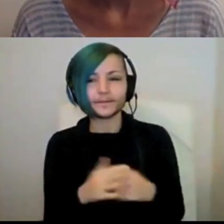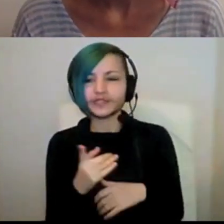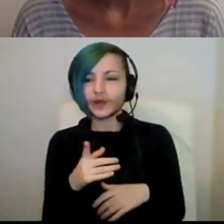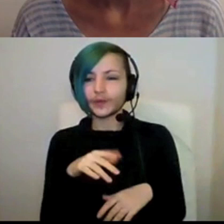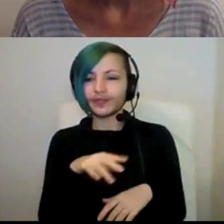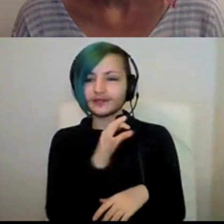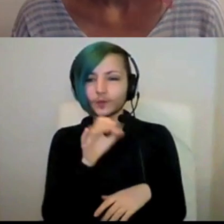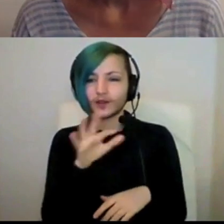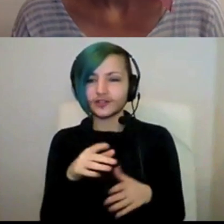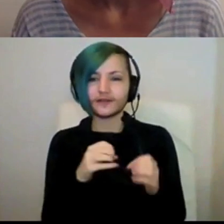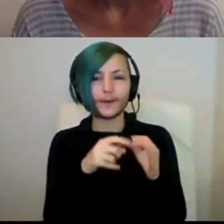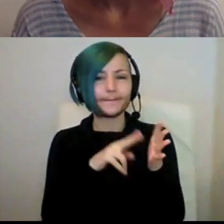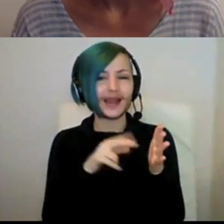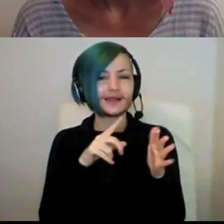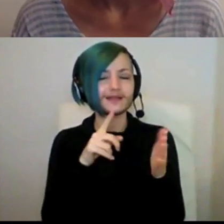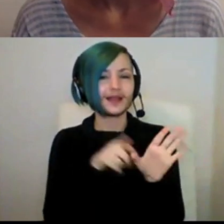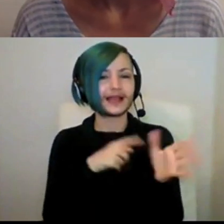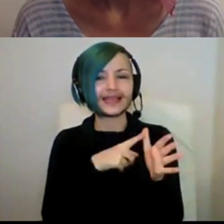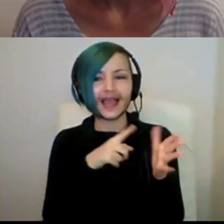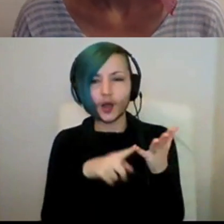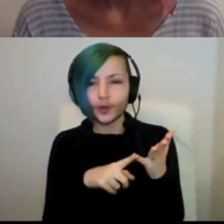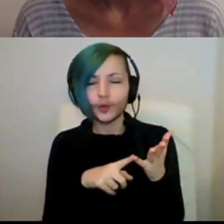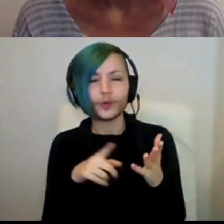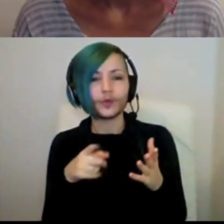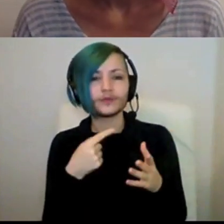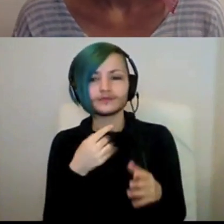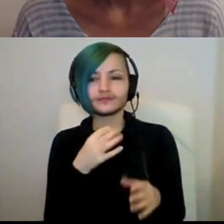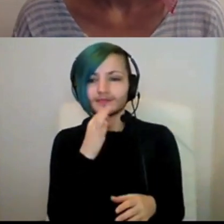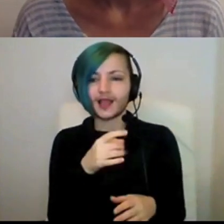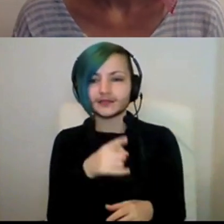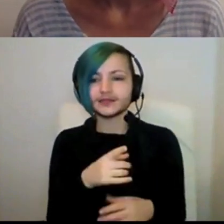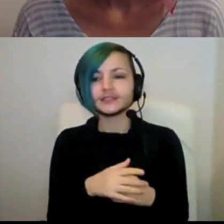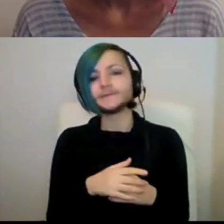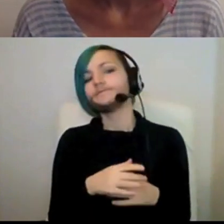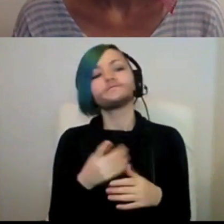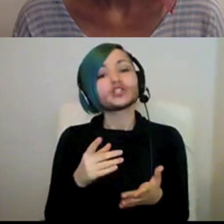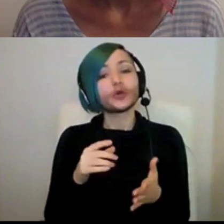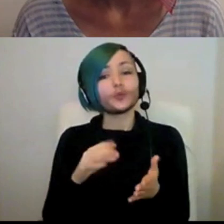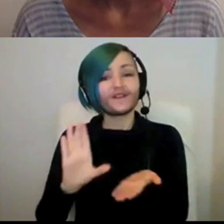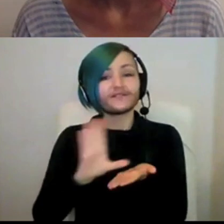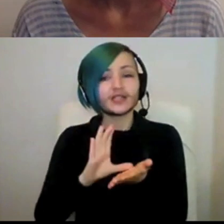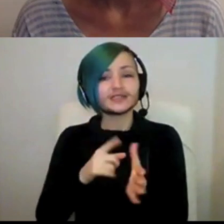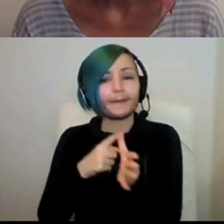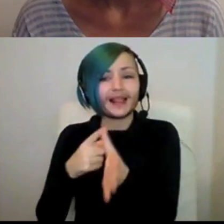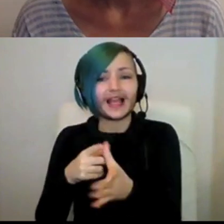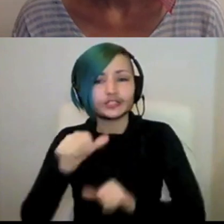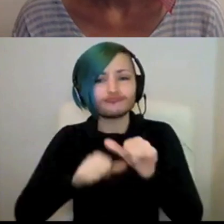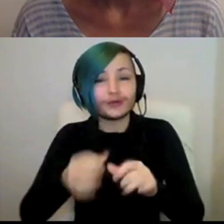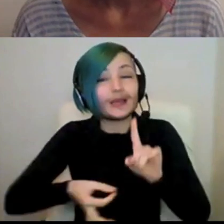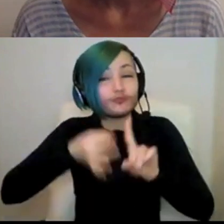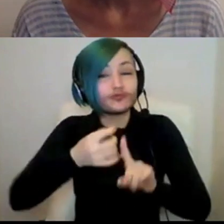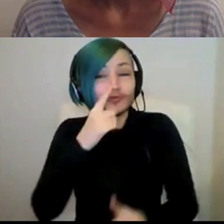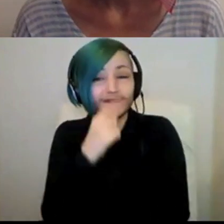question about, like, any other, in what ways can the funding application process be improved so that artists